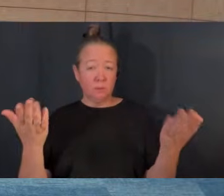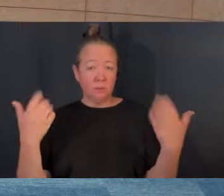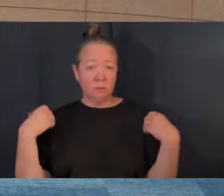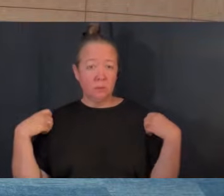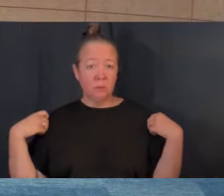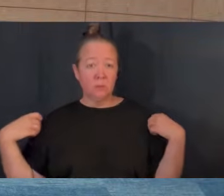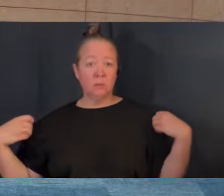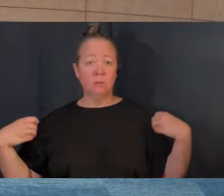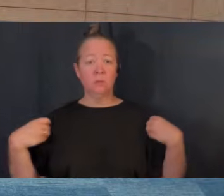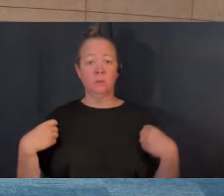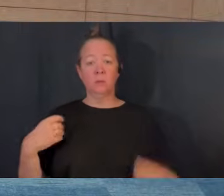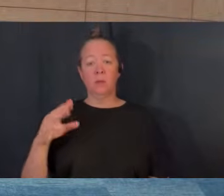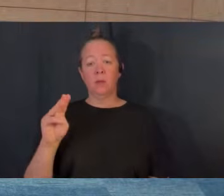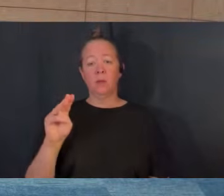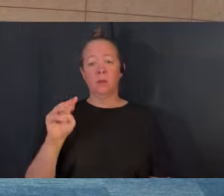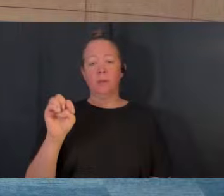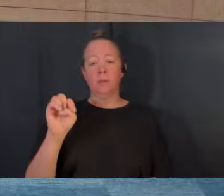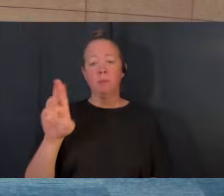Mr. LeGloahec.